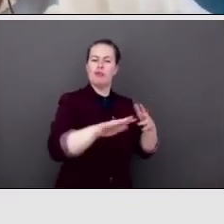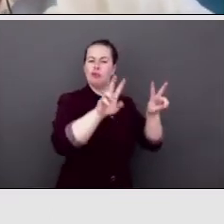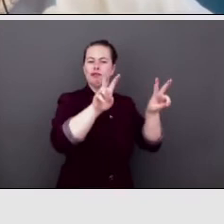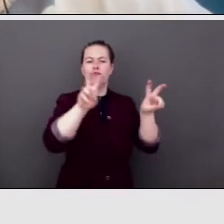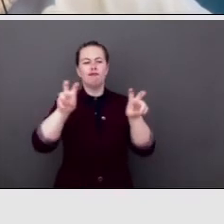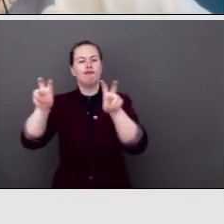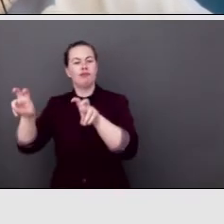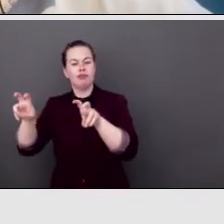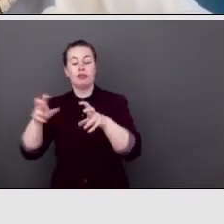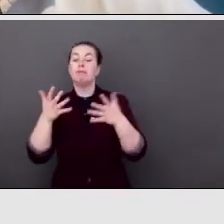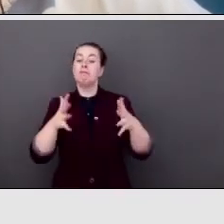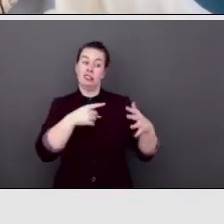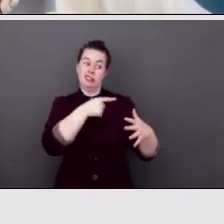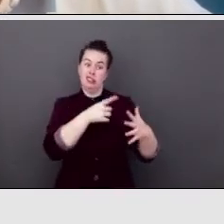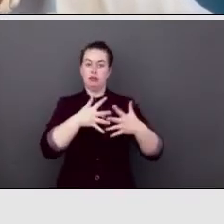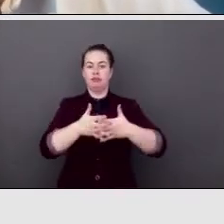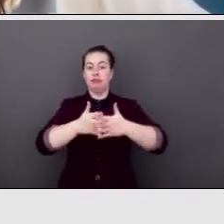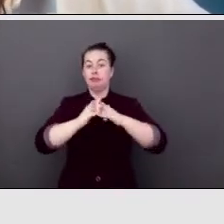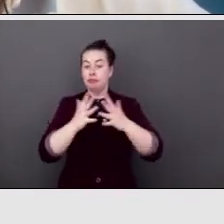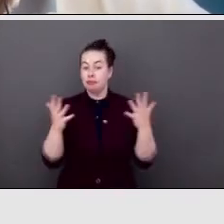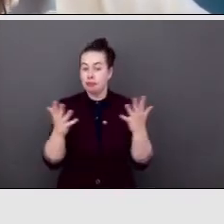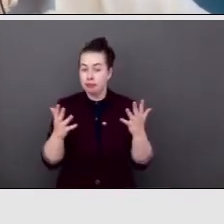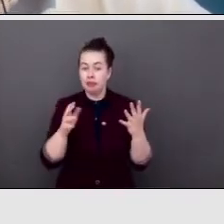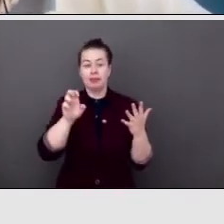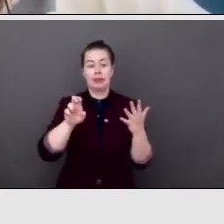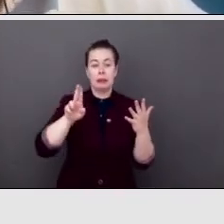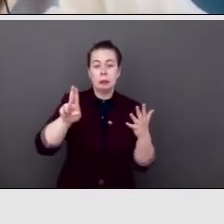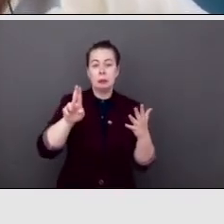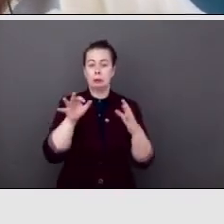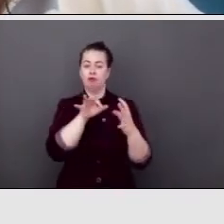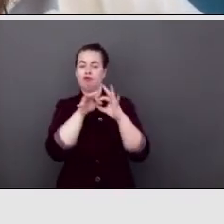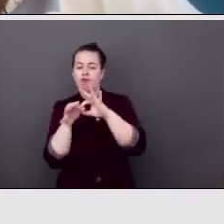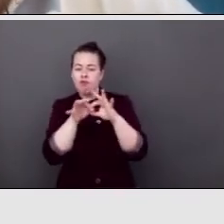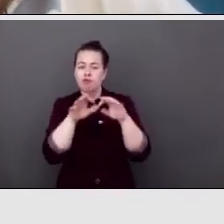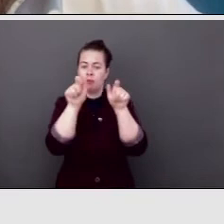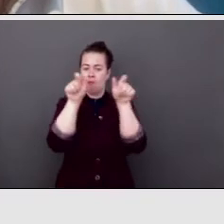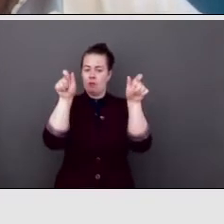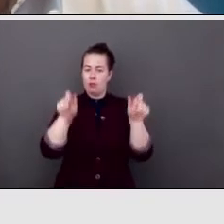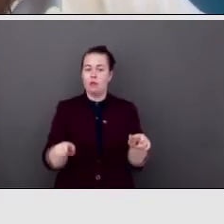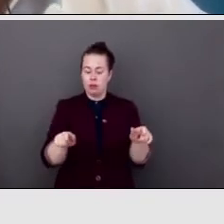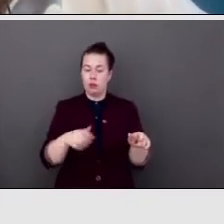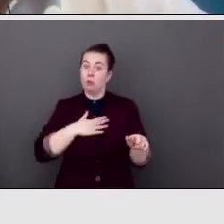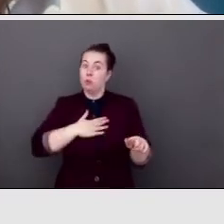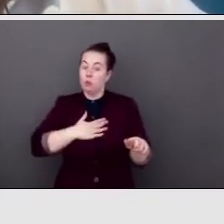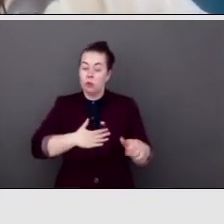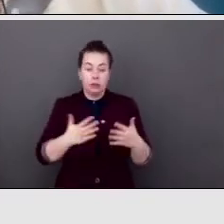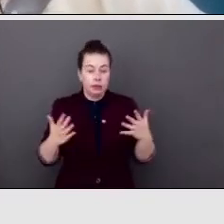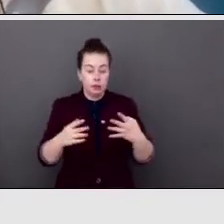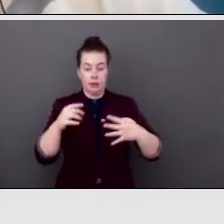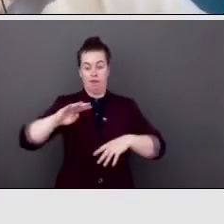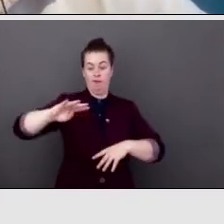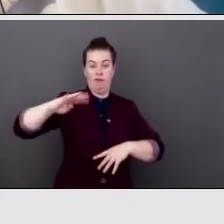European Interoperability Framework, and this is the conceptual model trying to address interoperability at least at 4 layers: the legal,